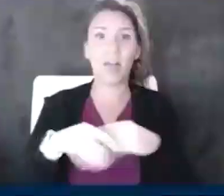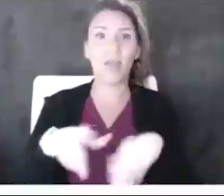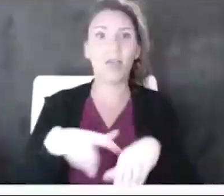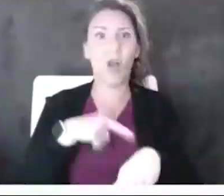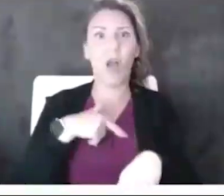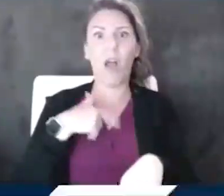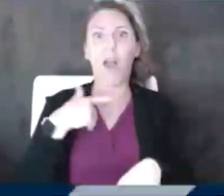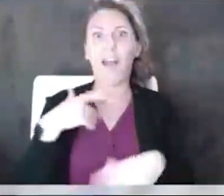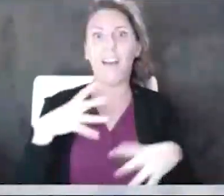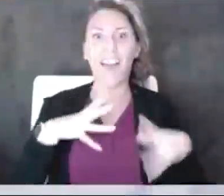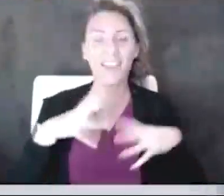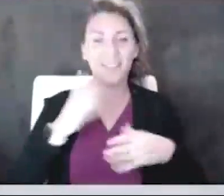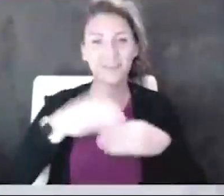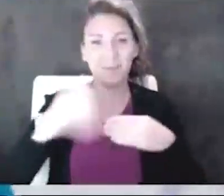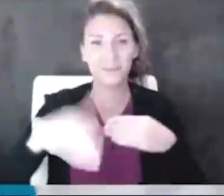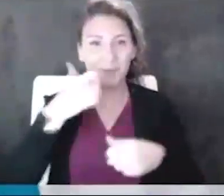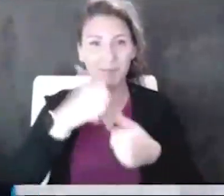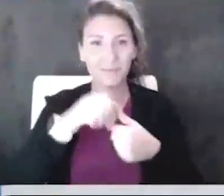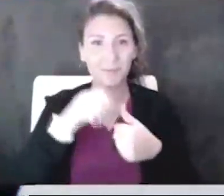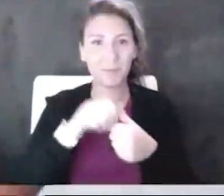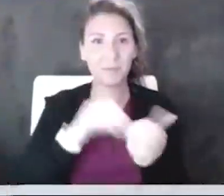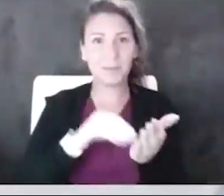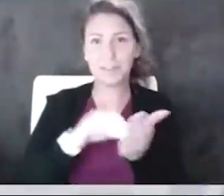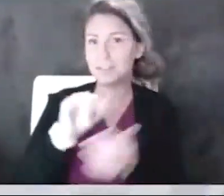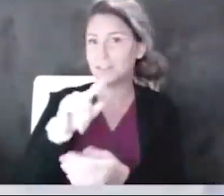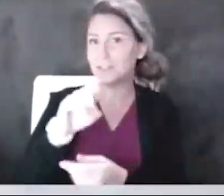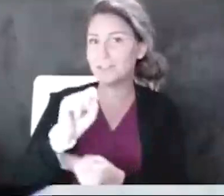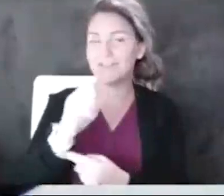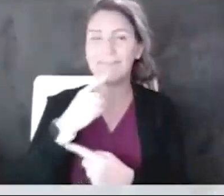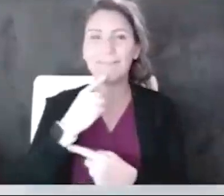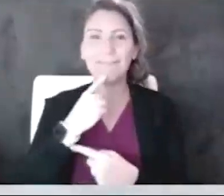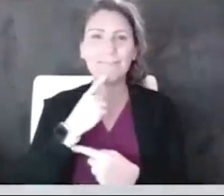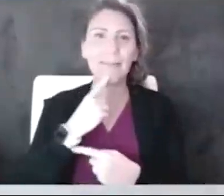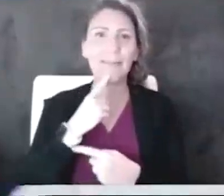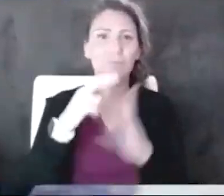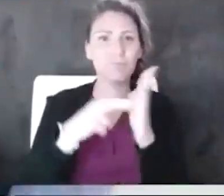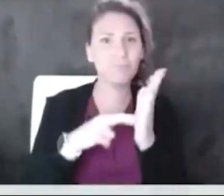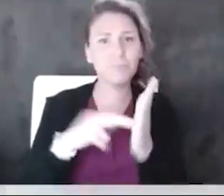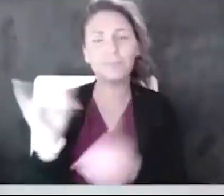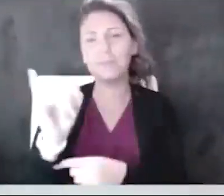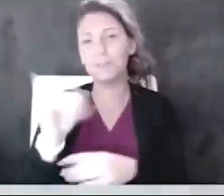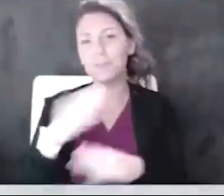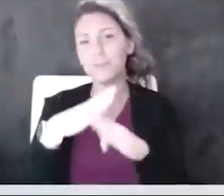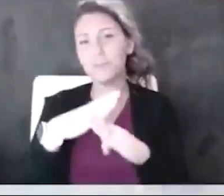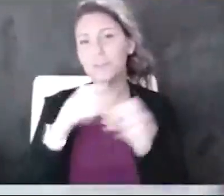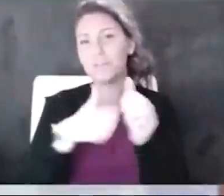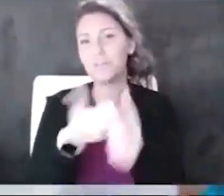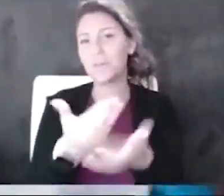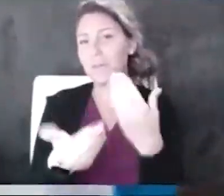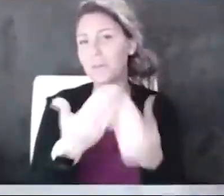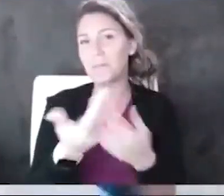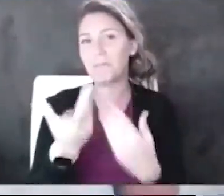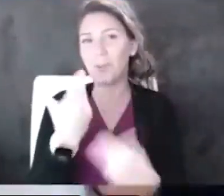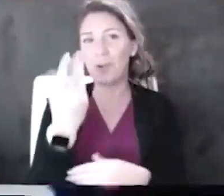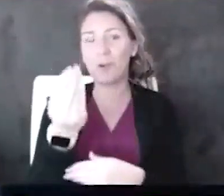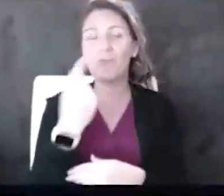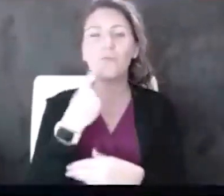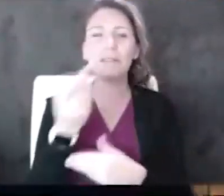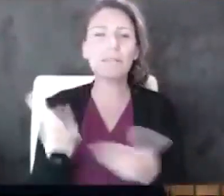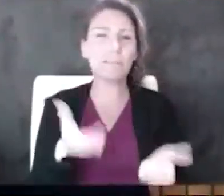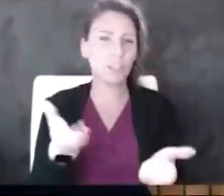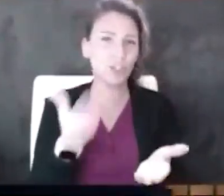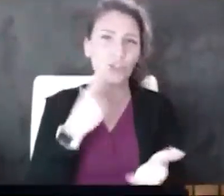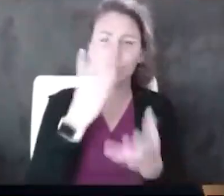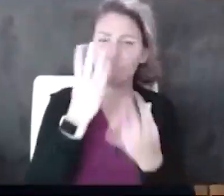always says, the rules of infection prevention follow you wherever you go. He is here to share some of his words, plus Amanda Cackler, Director of